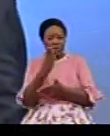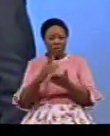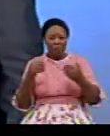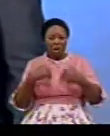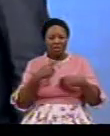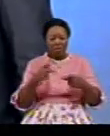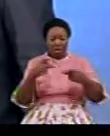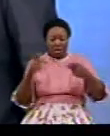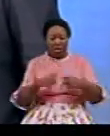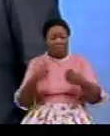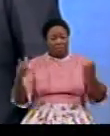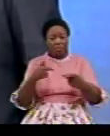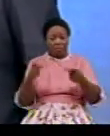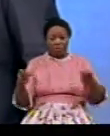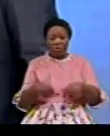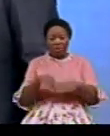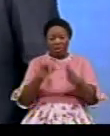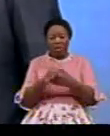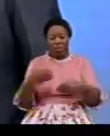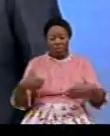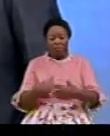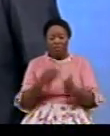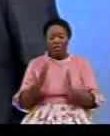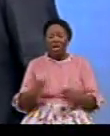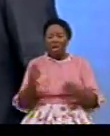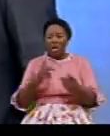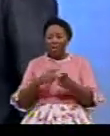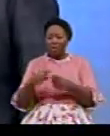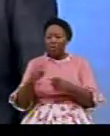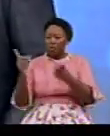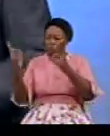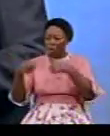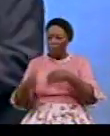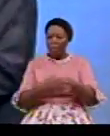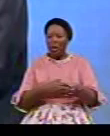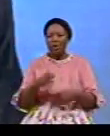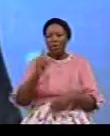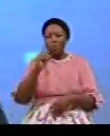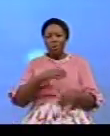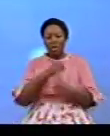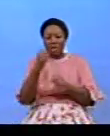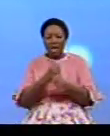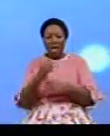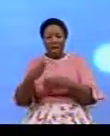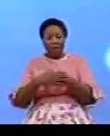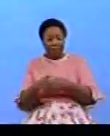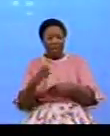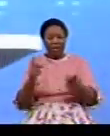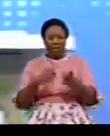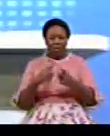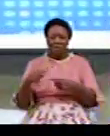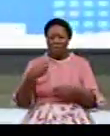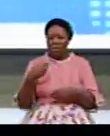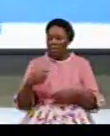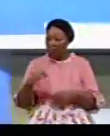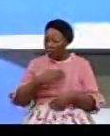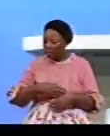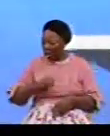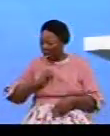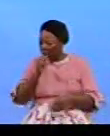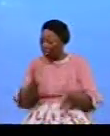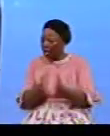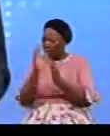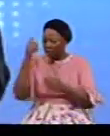calls idolatry. That's heathenism. That's paganism. And when you give your heart to the